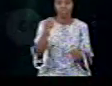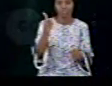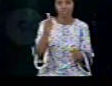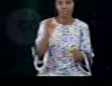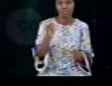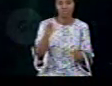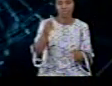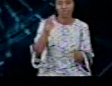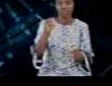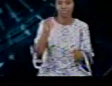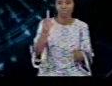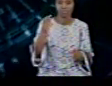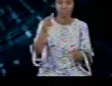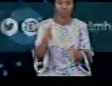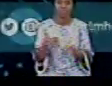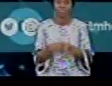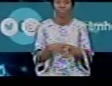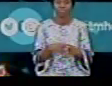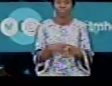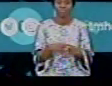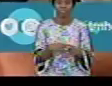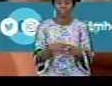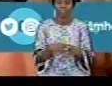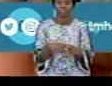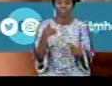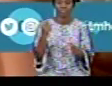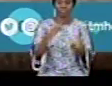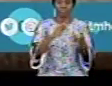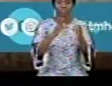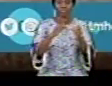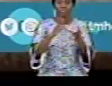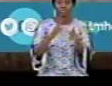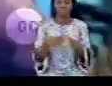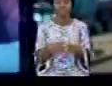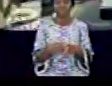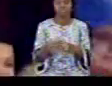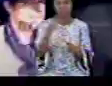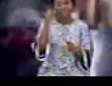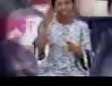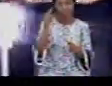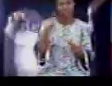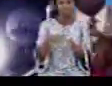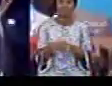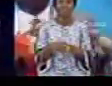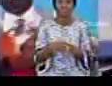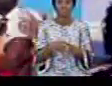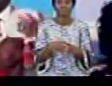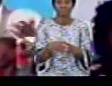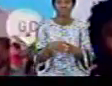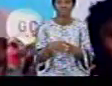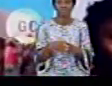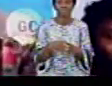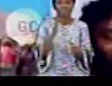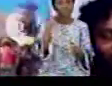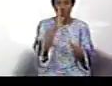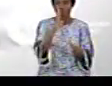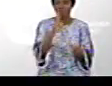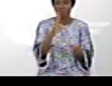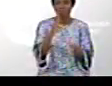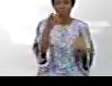world live their satellites social media radio and television the global crusade with kui